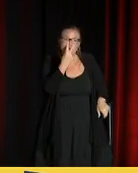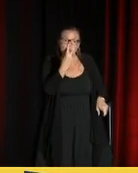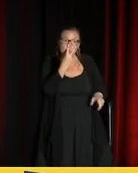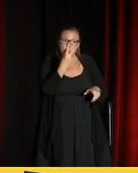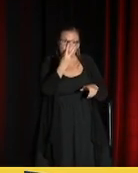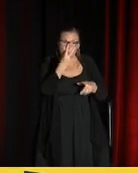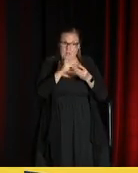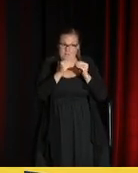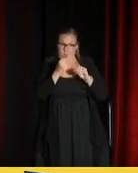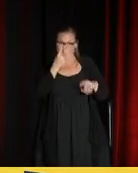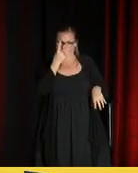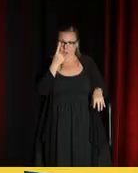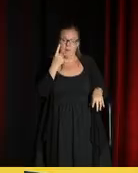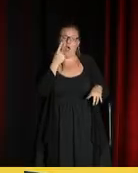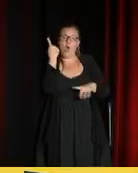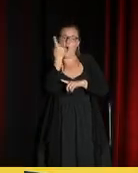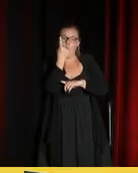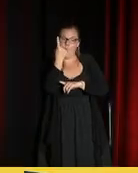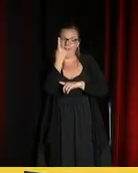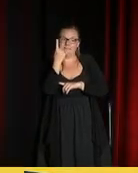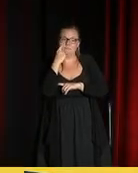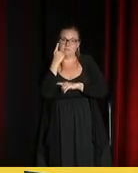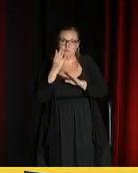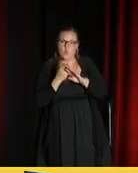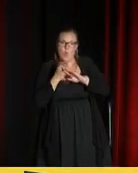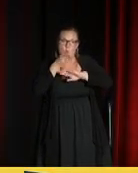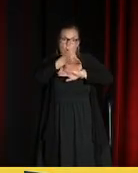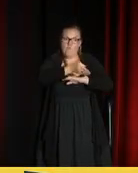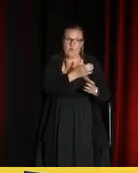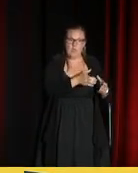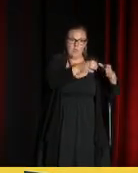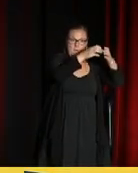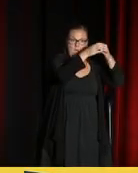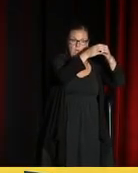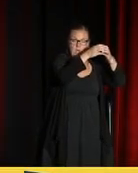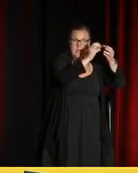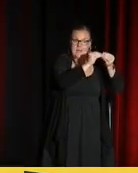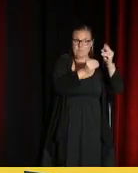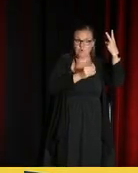1 must always go over the bottle. Tube number 2,